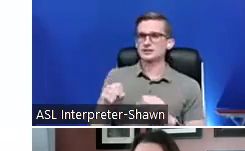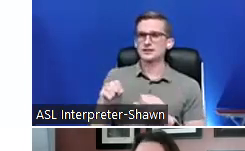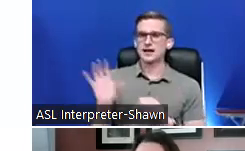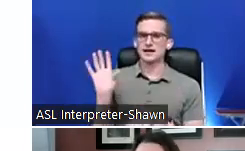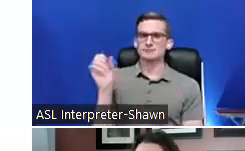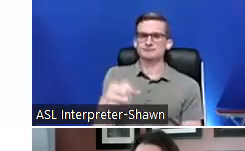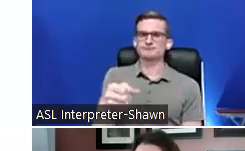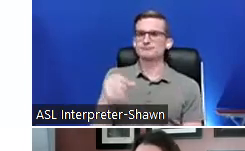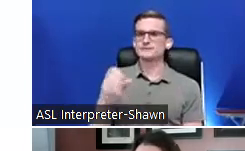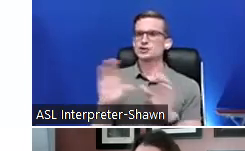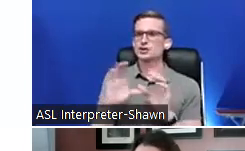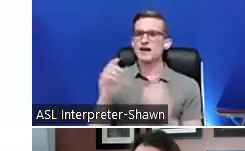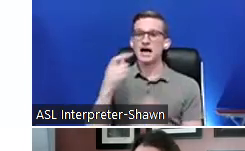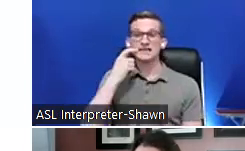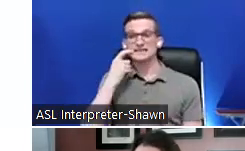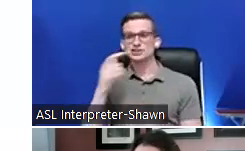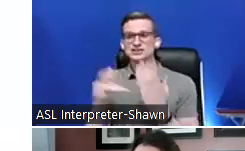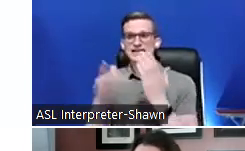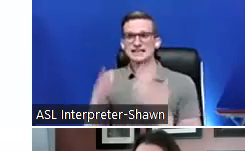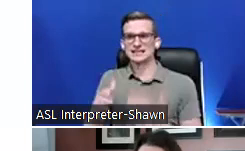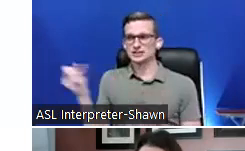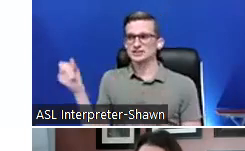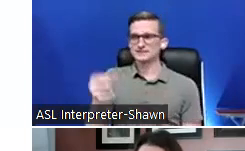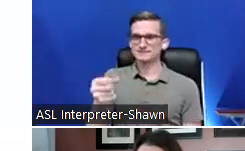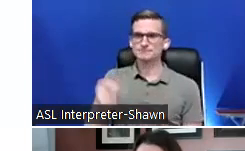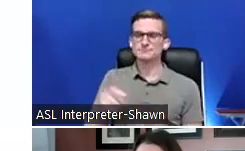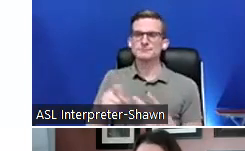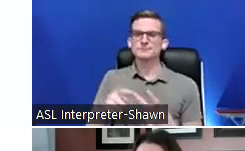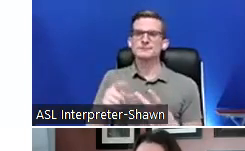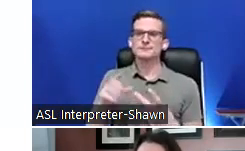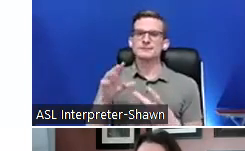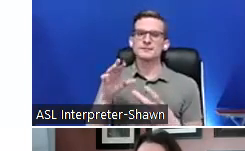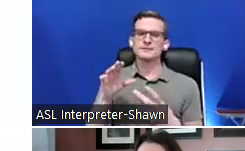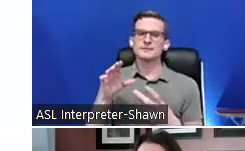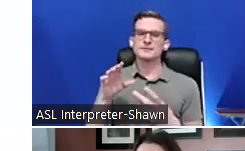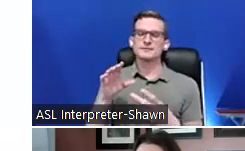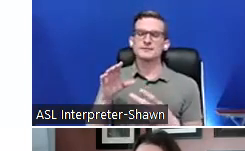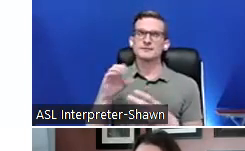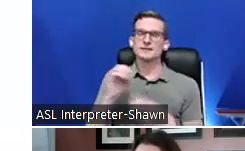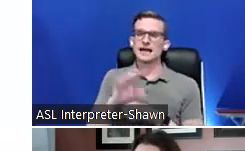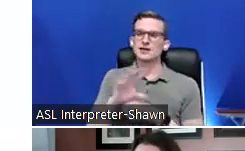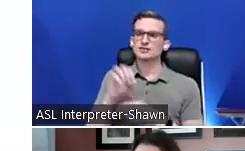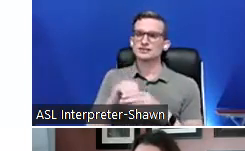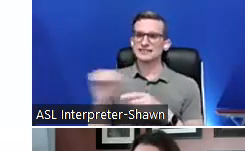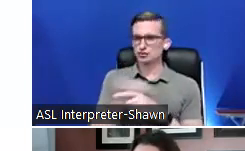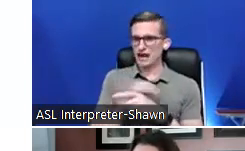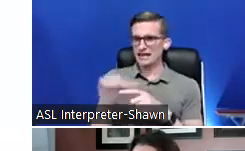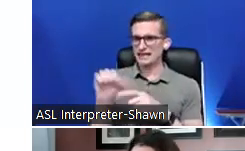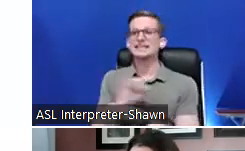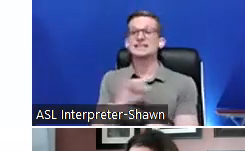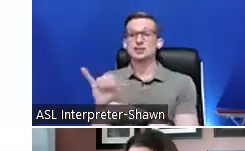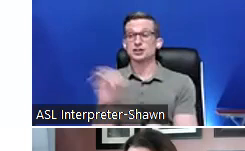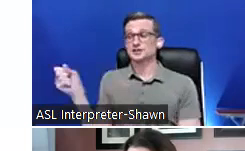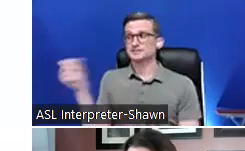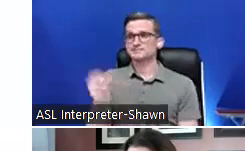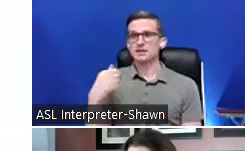personnel. They can also utilize counselors in training and or interns for this. And so we have continued the existing ratios